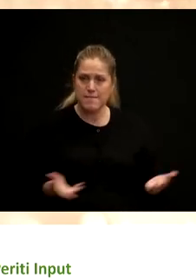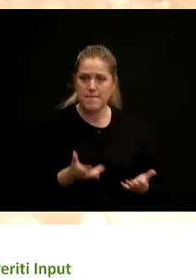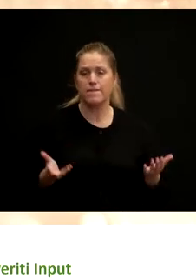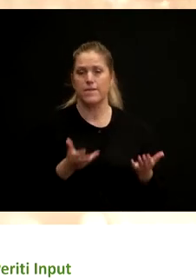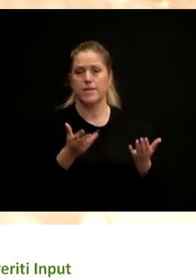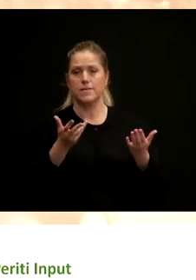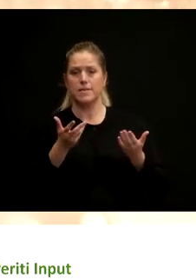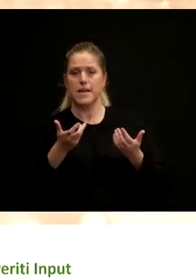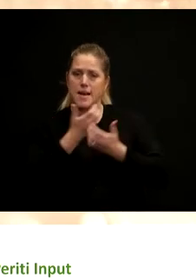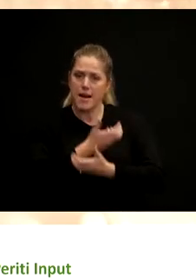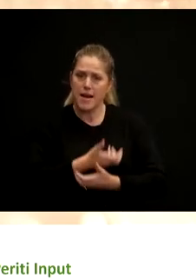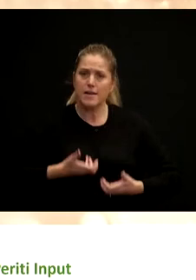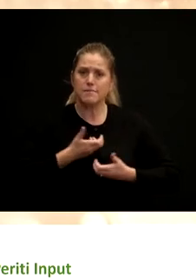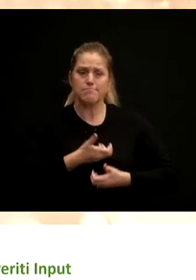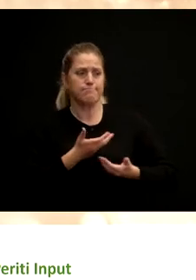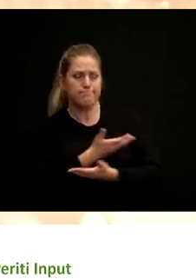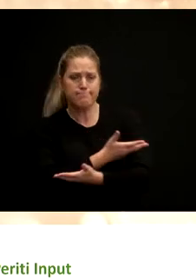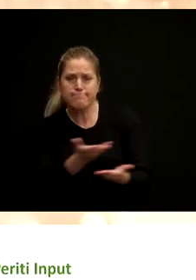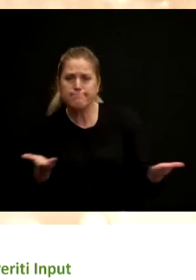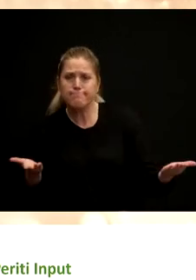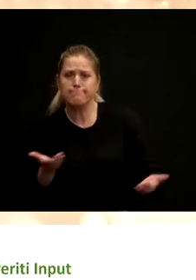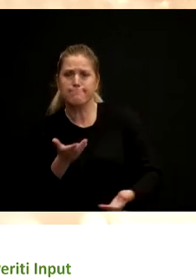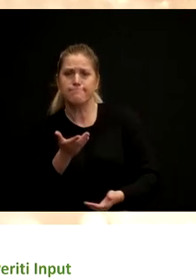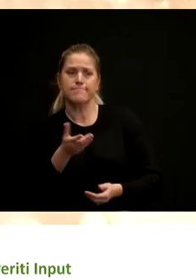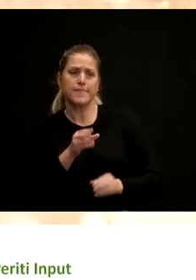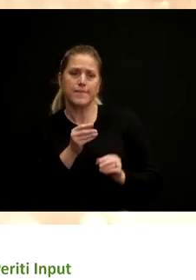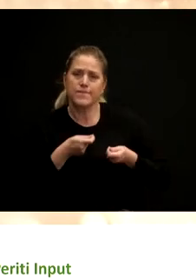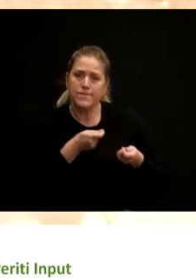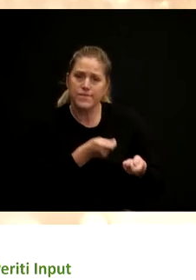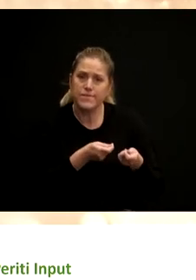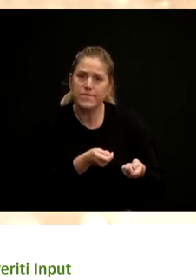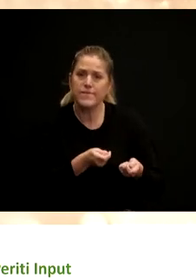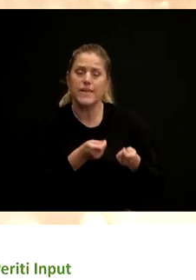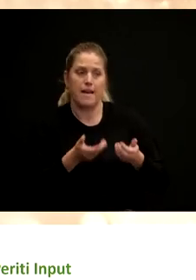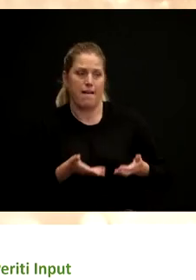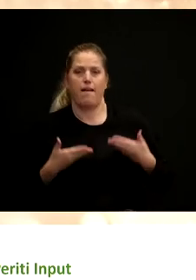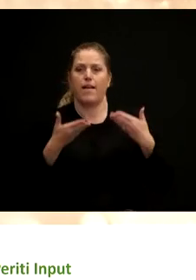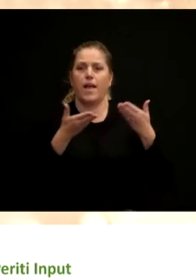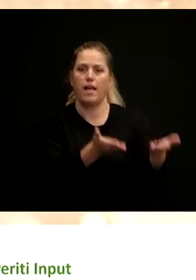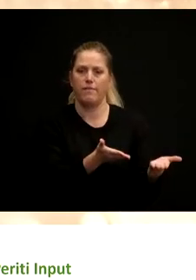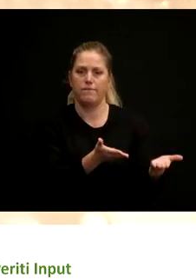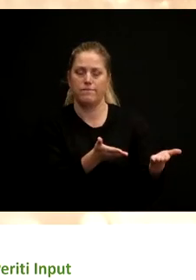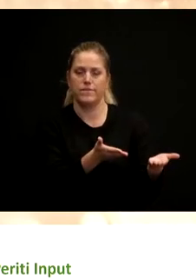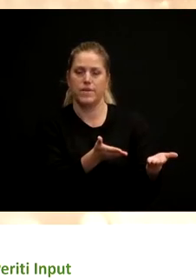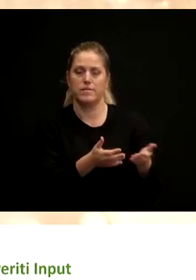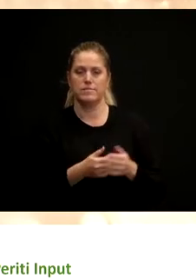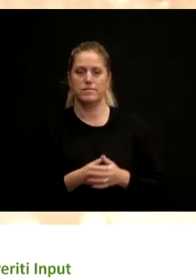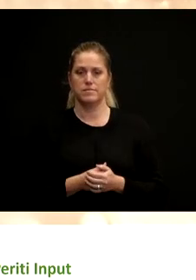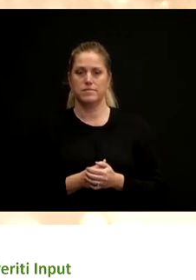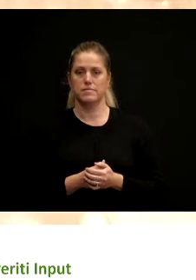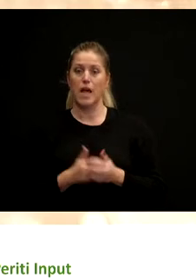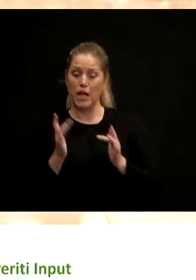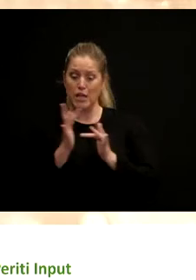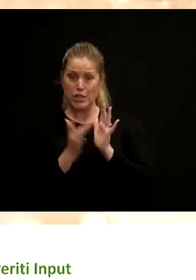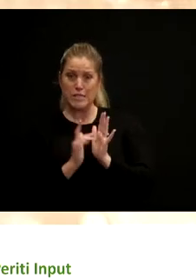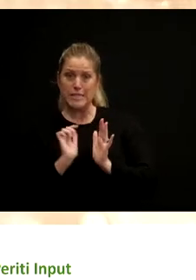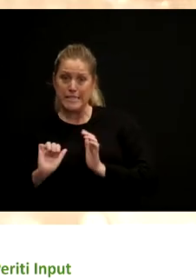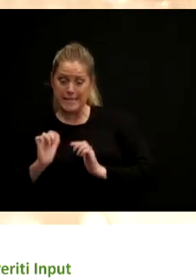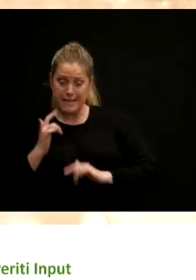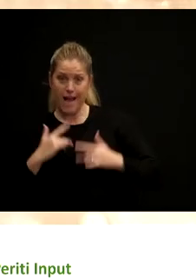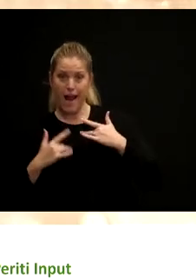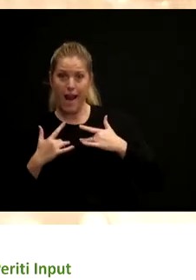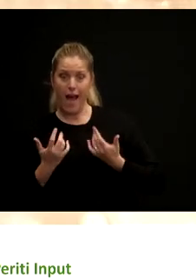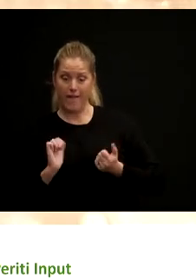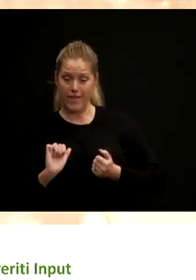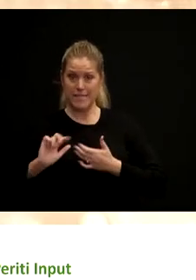to forgive. And through the life, death, and resurrection of Jesus, we as human beings,